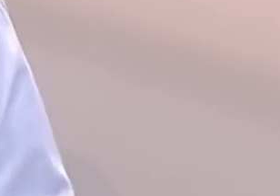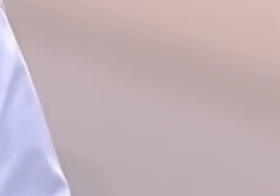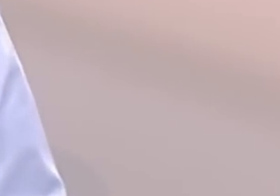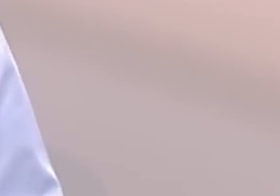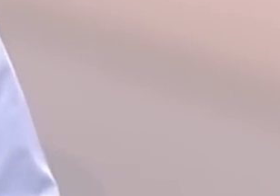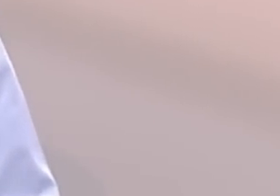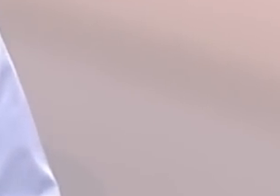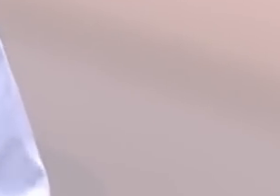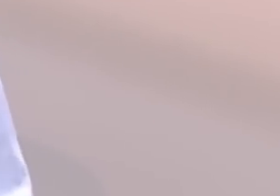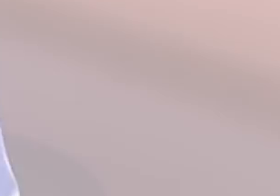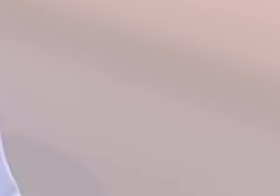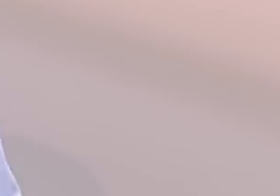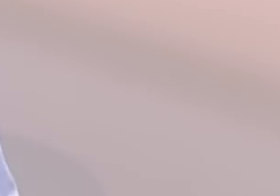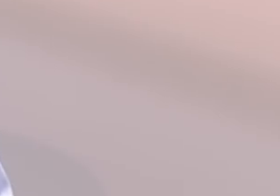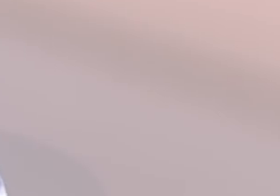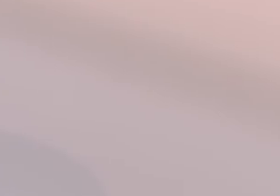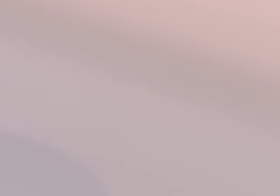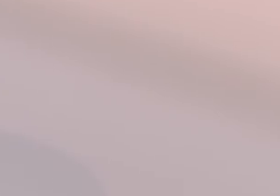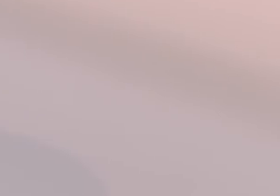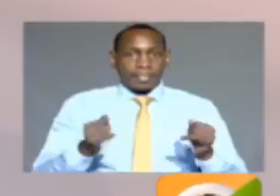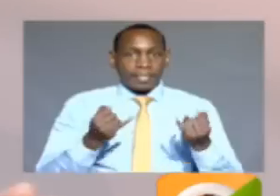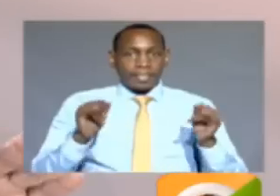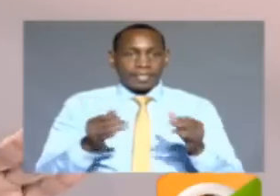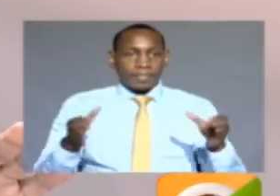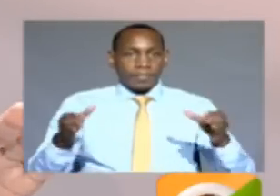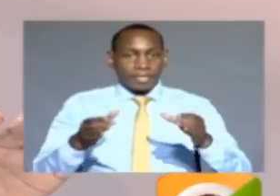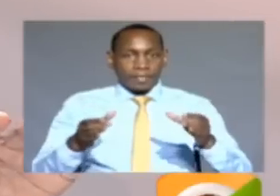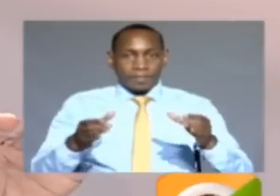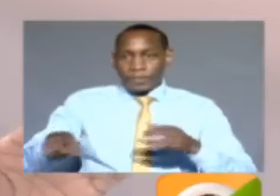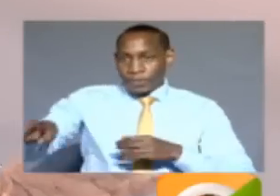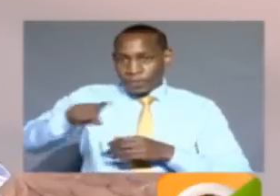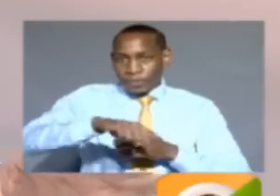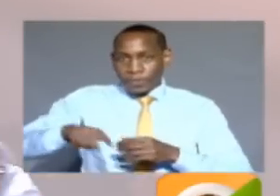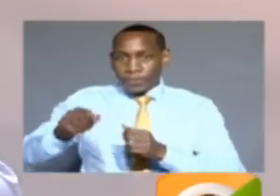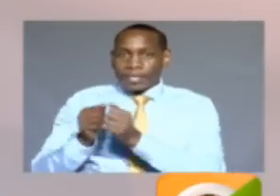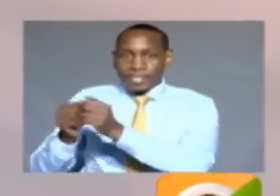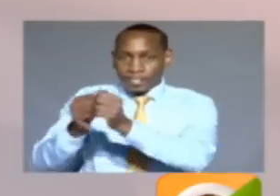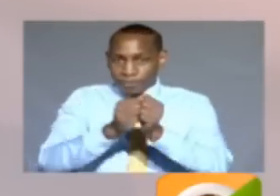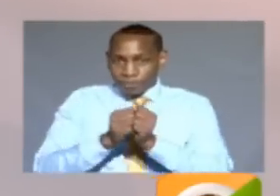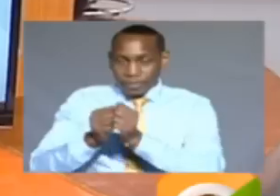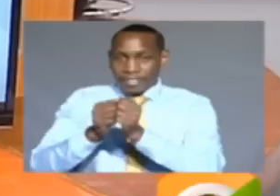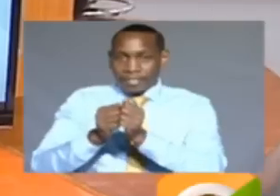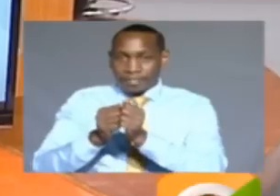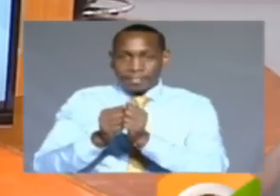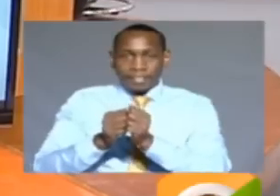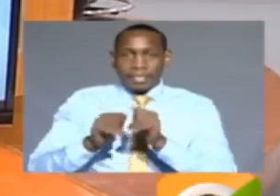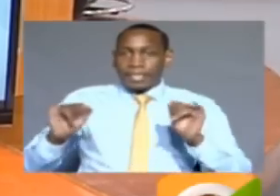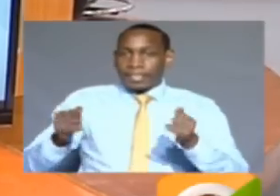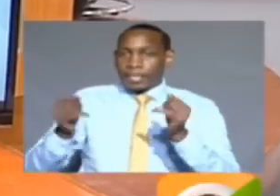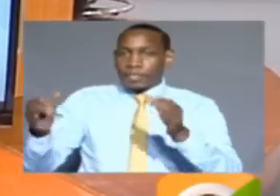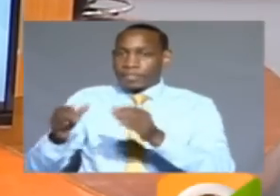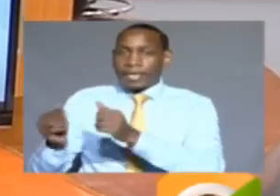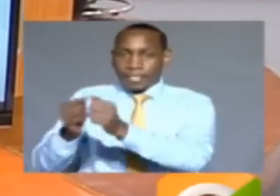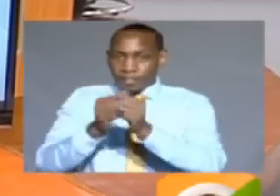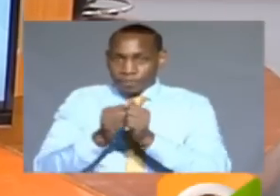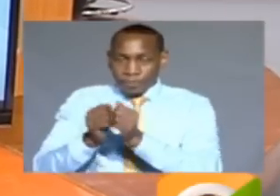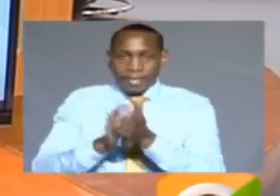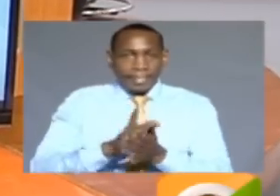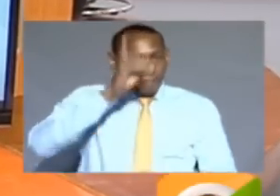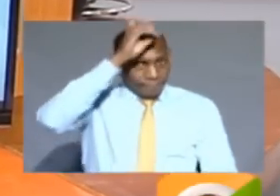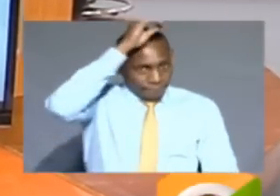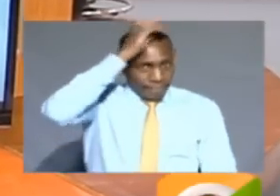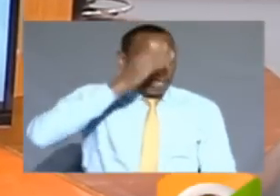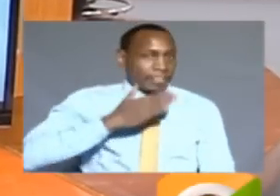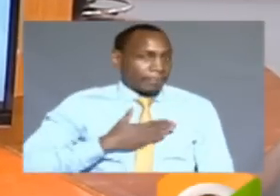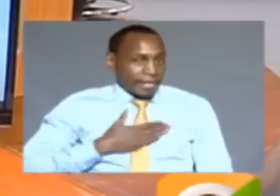And we are back with a news gang. Tuko pamoja. Yes. Bado tuko pamoja kwa news gang. You know, in my village there is